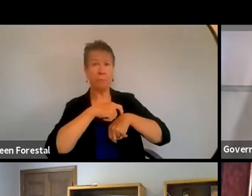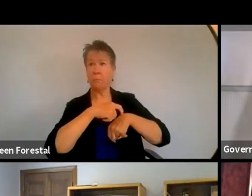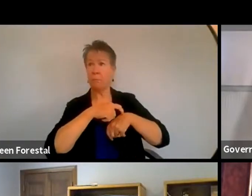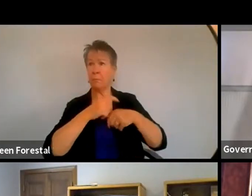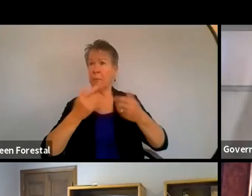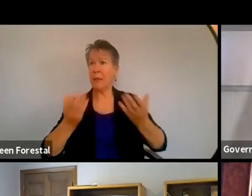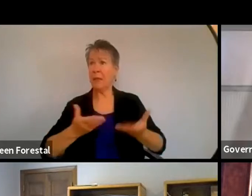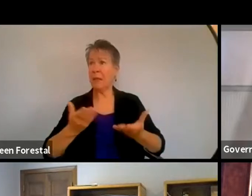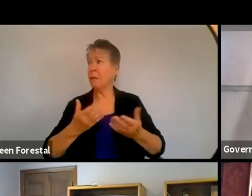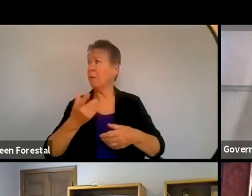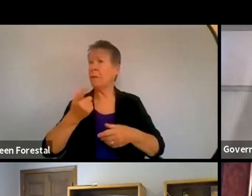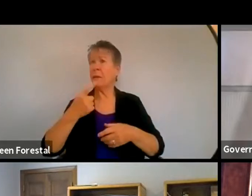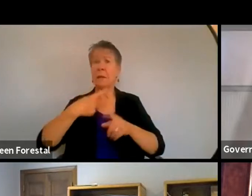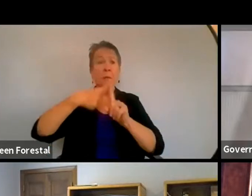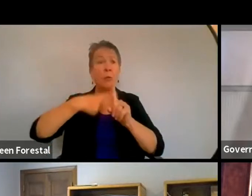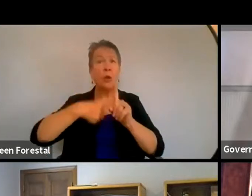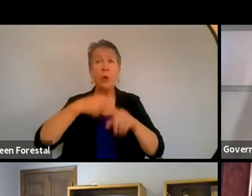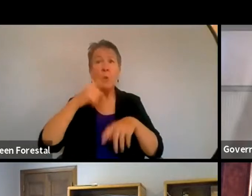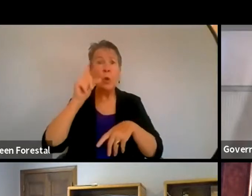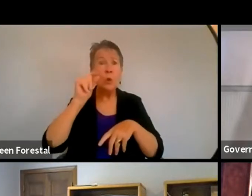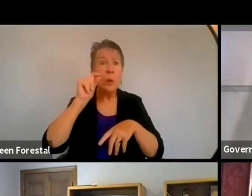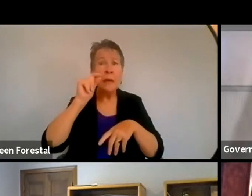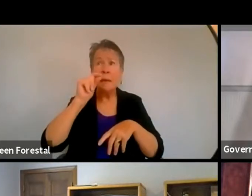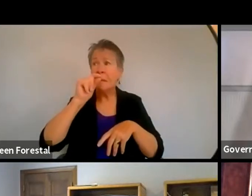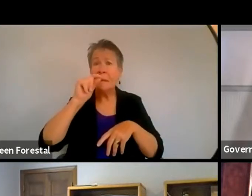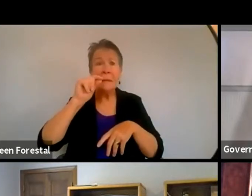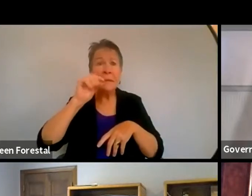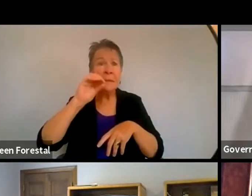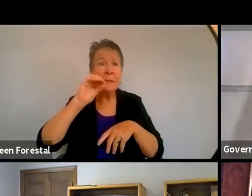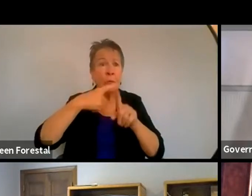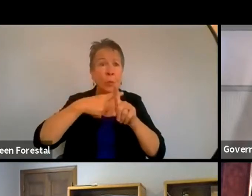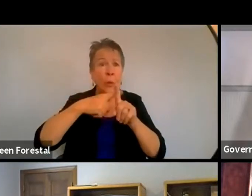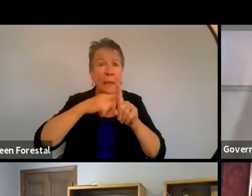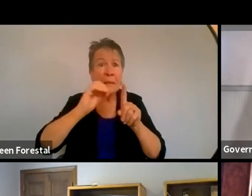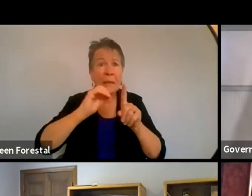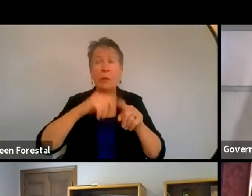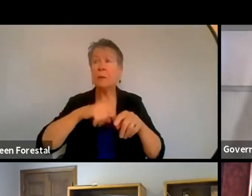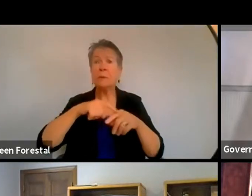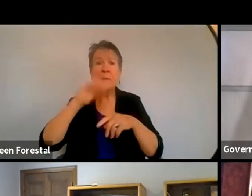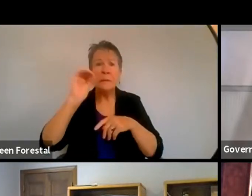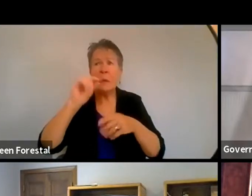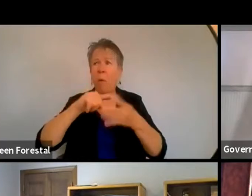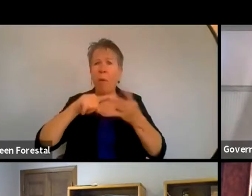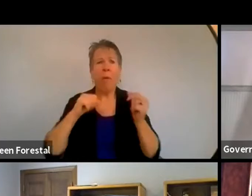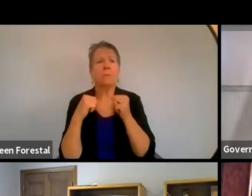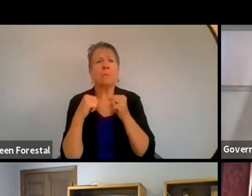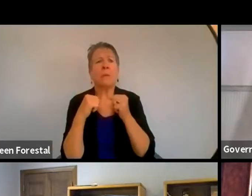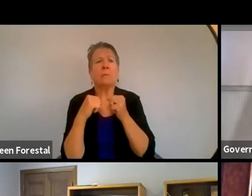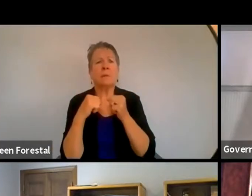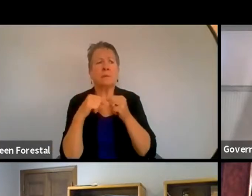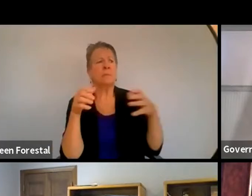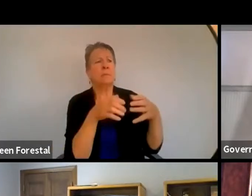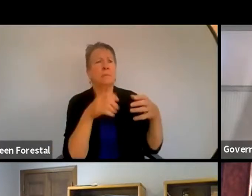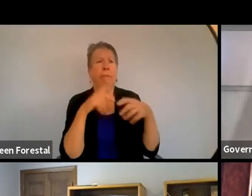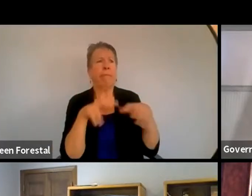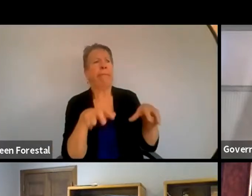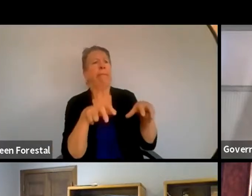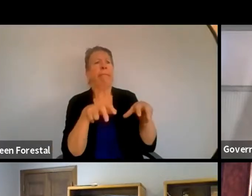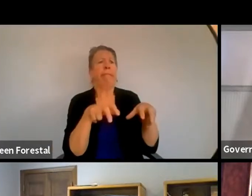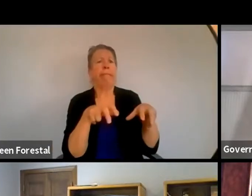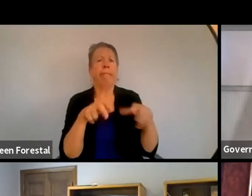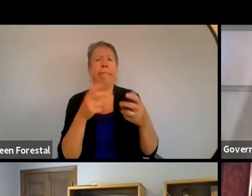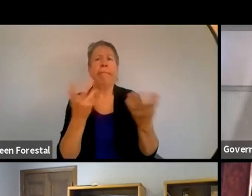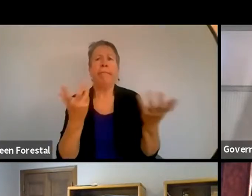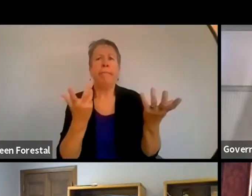it's dangerous for people to be outside because of potential frostbite, hypothermia? How does that work